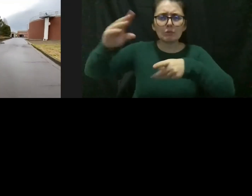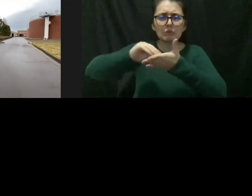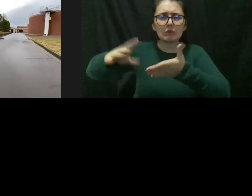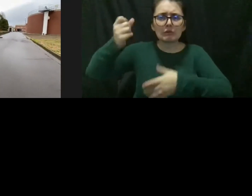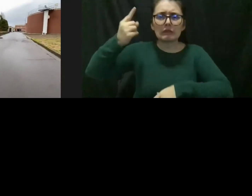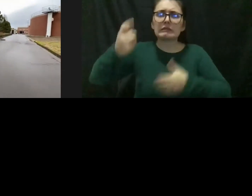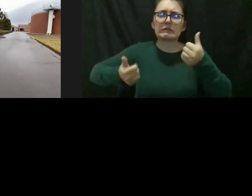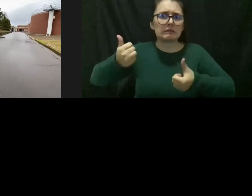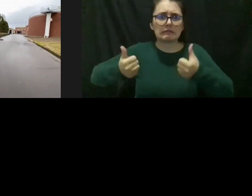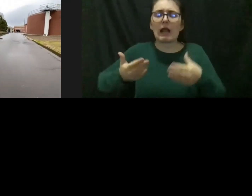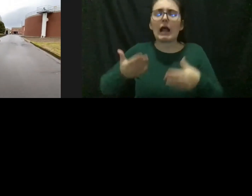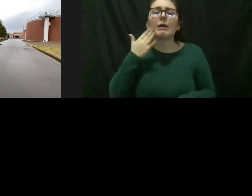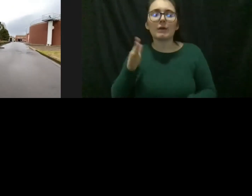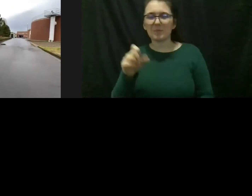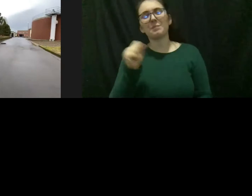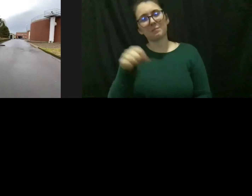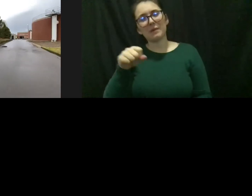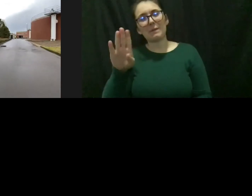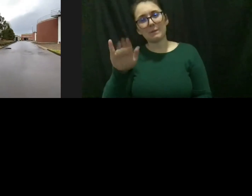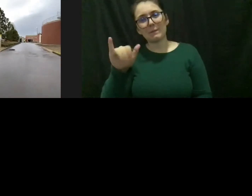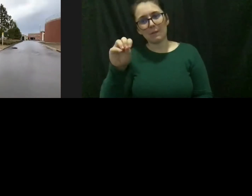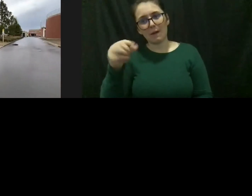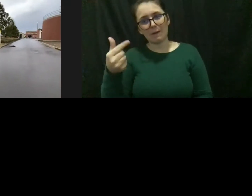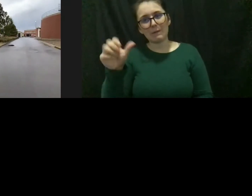known, I think. Okay. Yeah. Huh, fascinating.